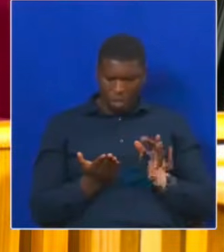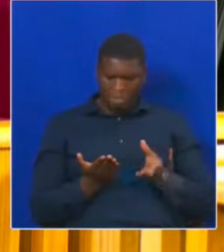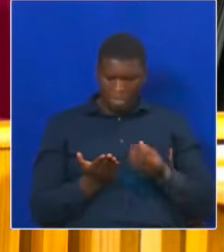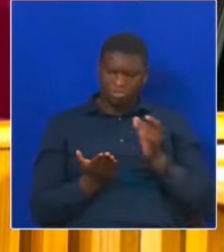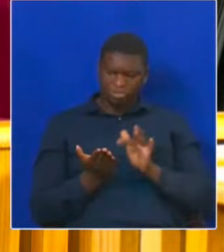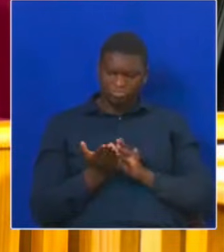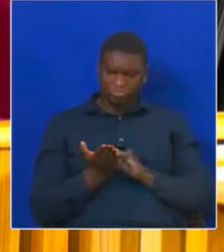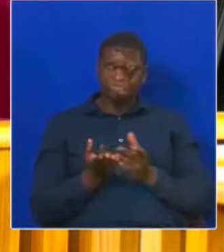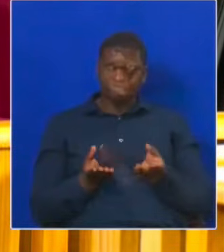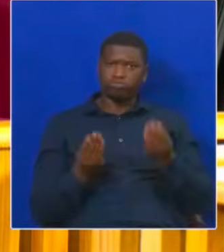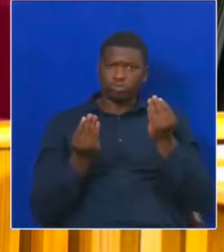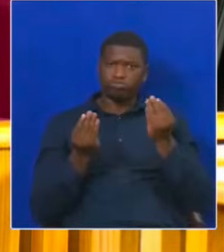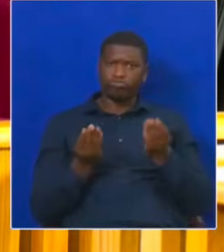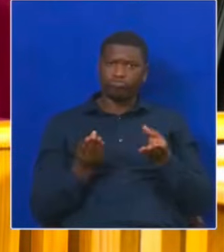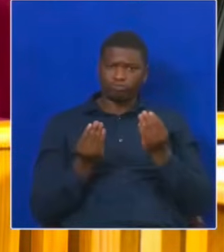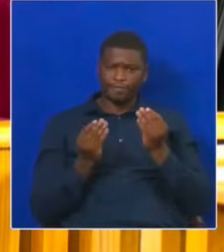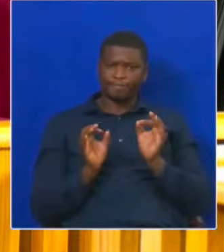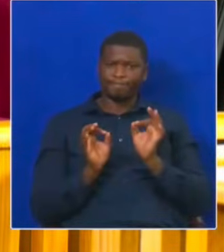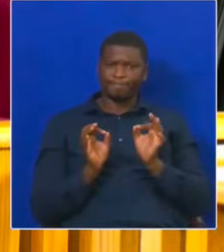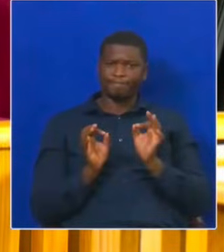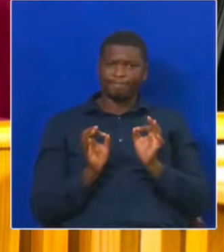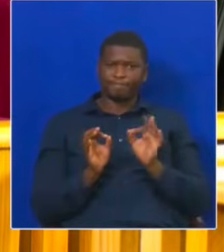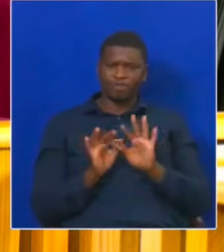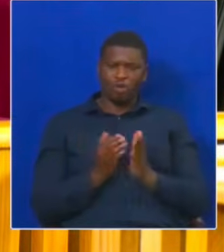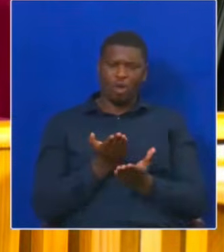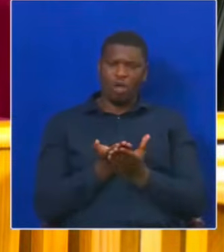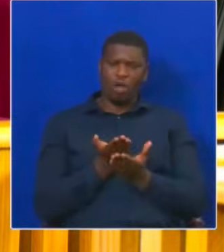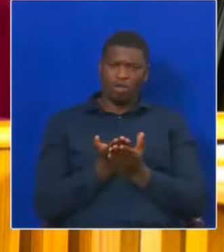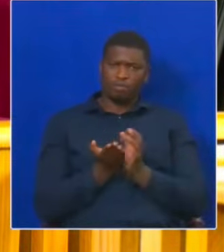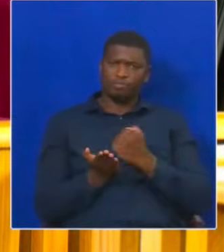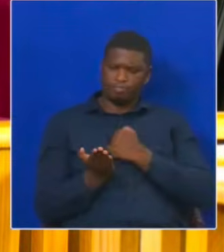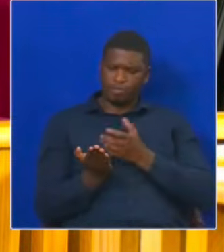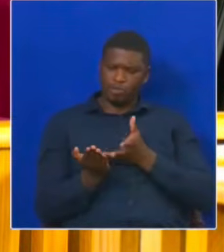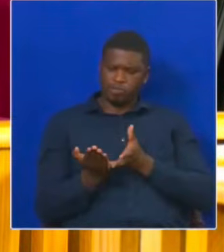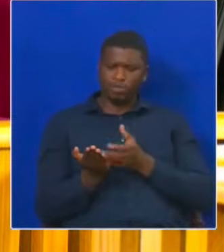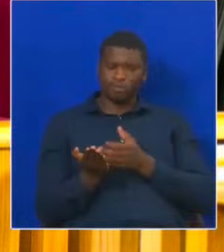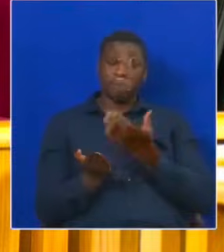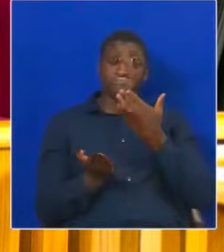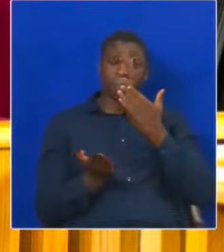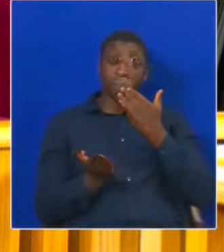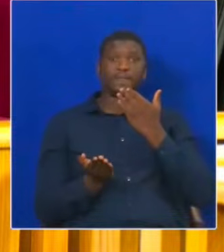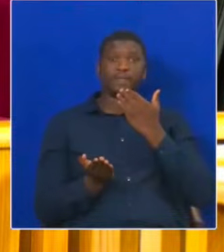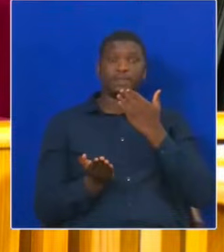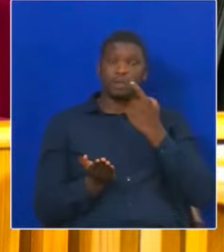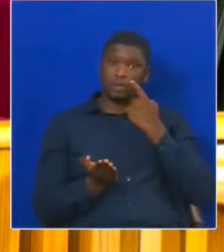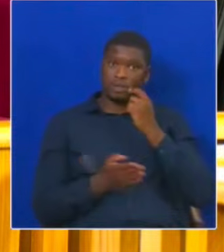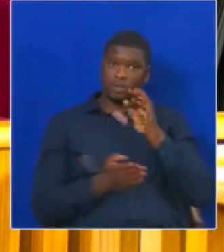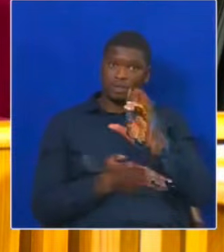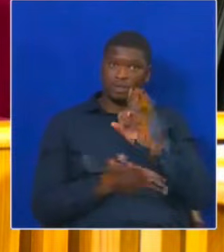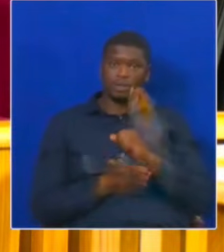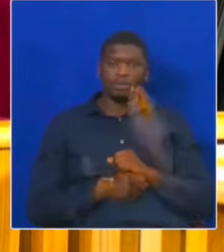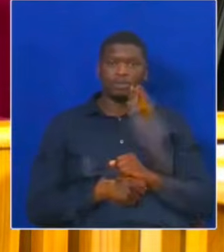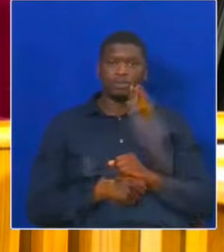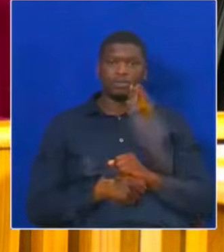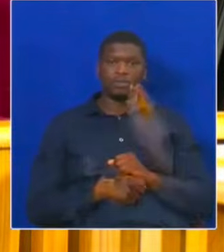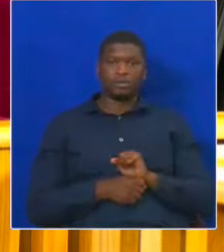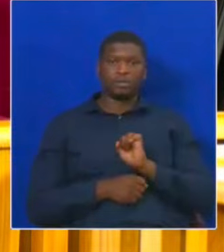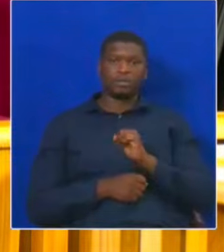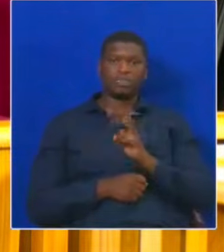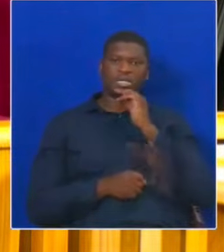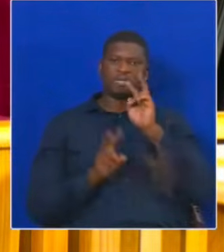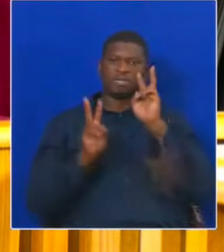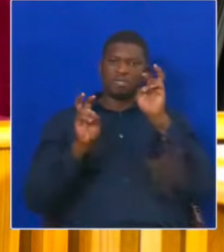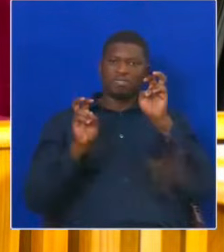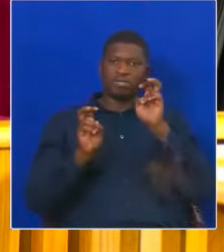of annexure bundle. Thank you, Witness C. That would be the notice of withdrawal marked